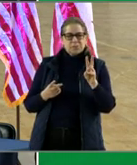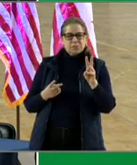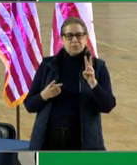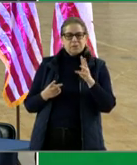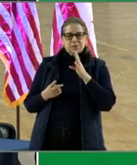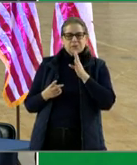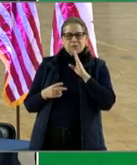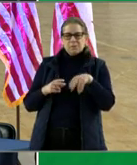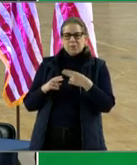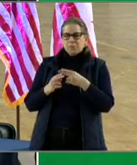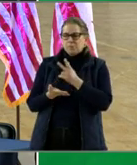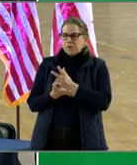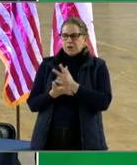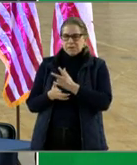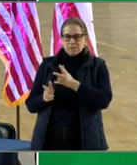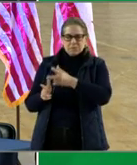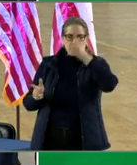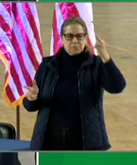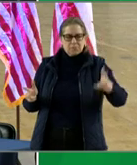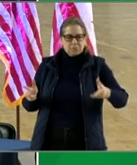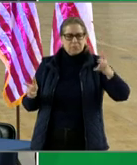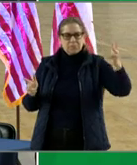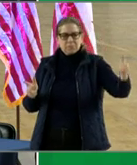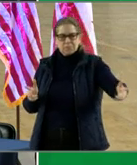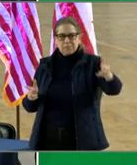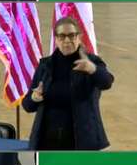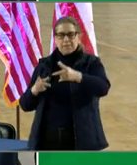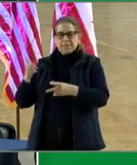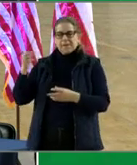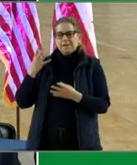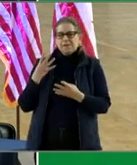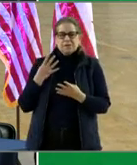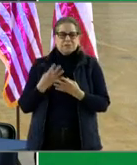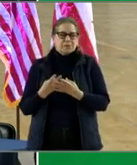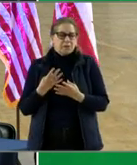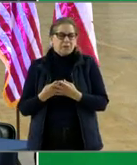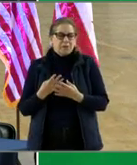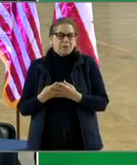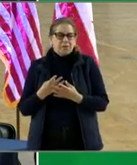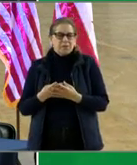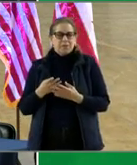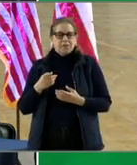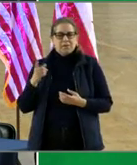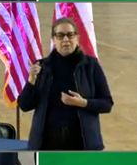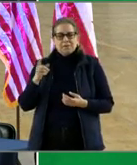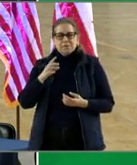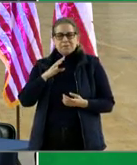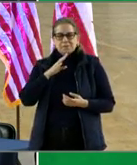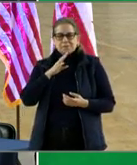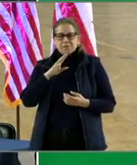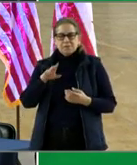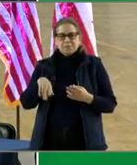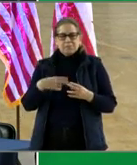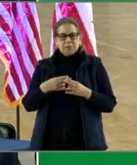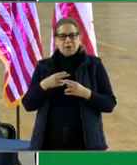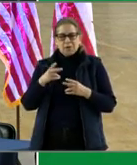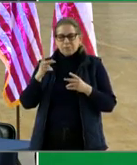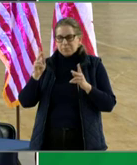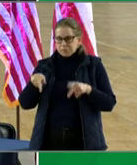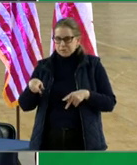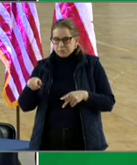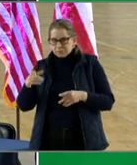been quarantined, but their roommate is not quarantined. Is there anybody in the government, I know you're telling the public to,